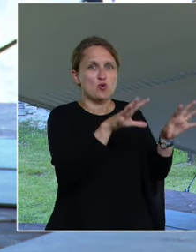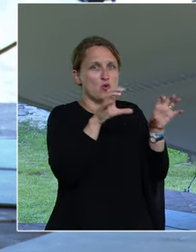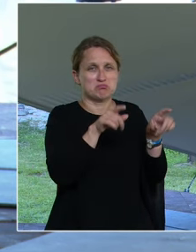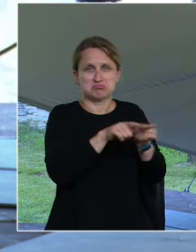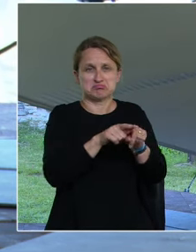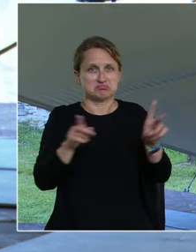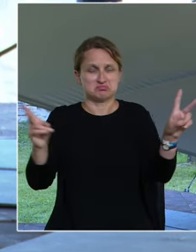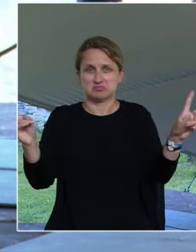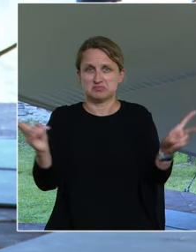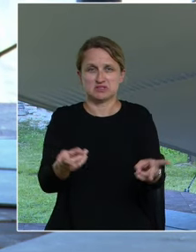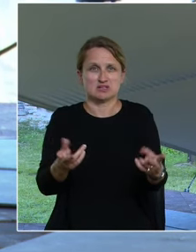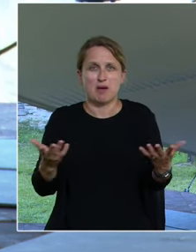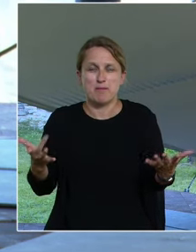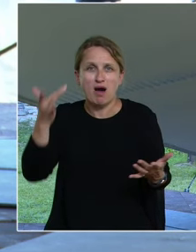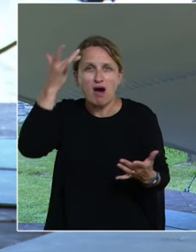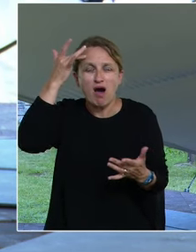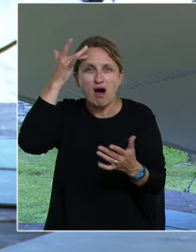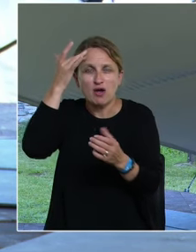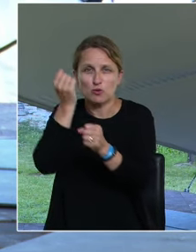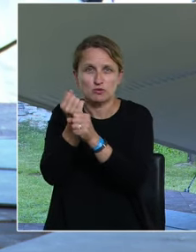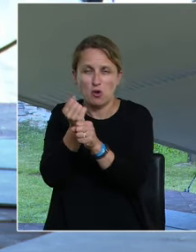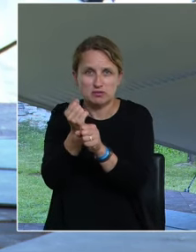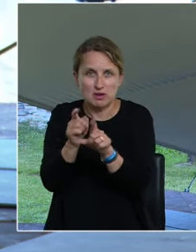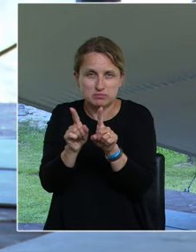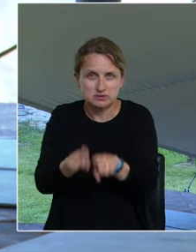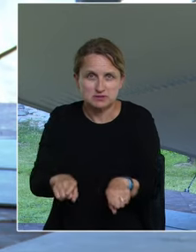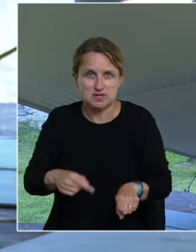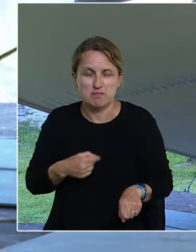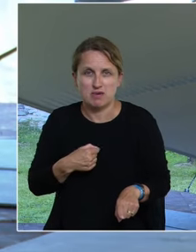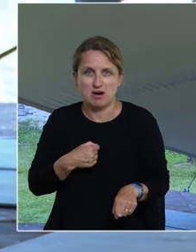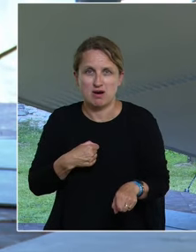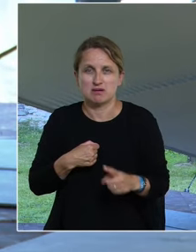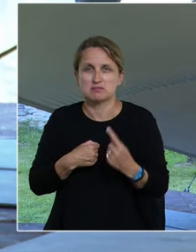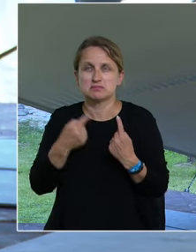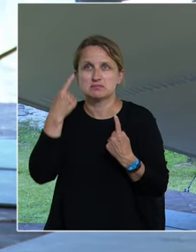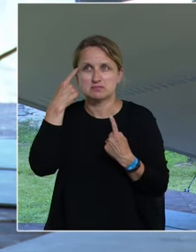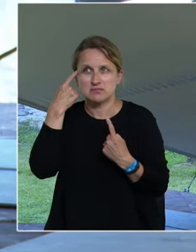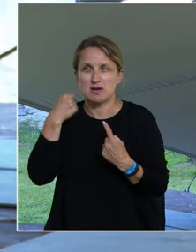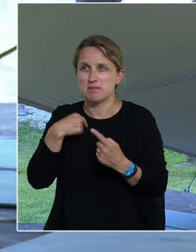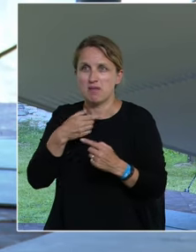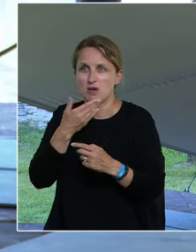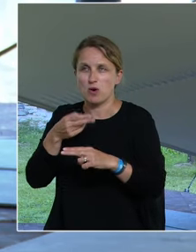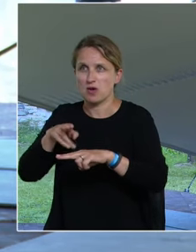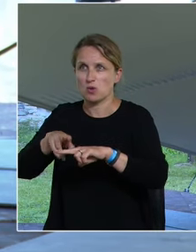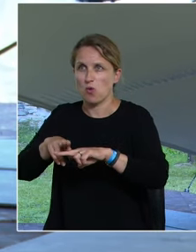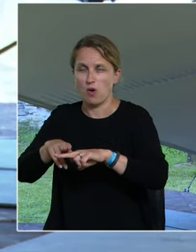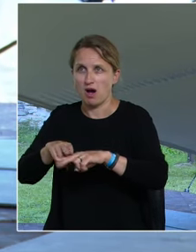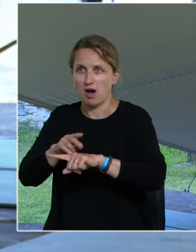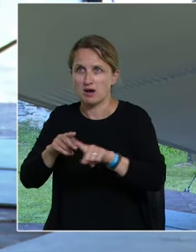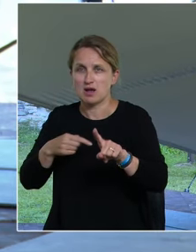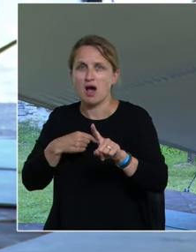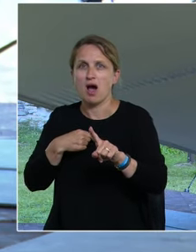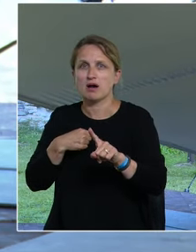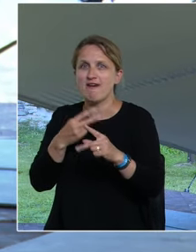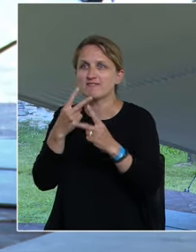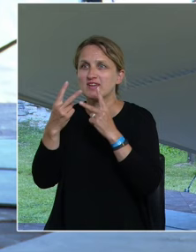Our modern brain will know that I'm not here, but if you tried any VR ever and you lift it up, for